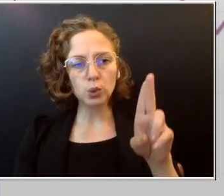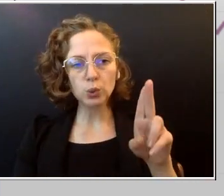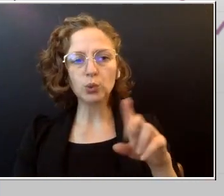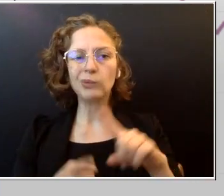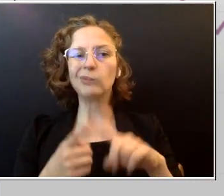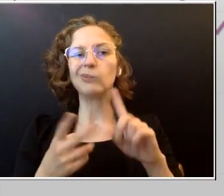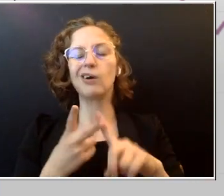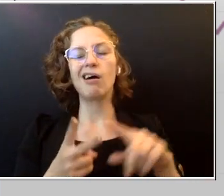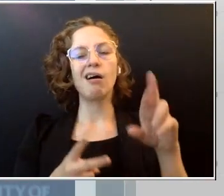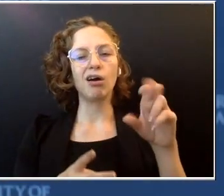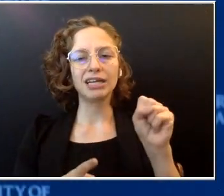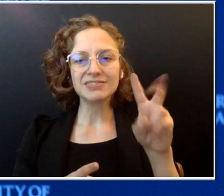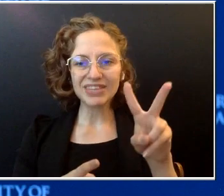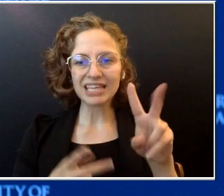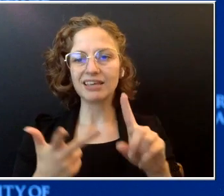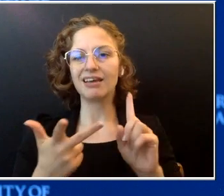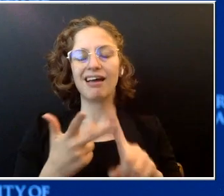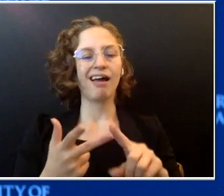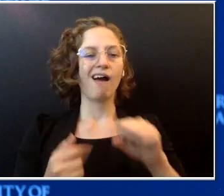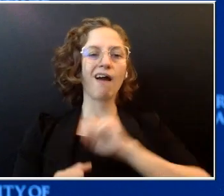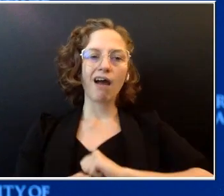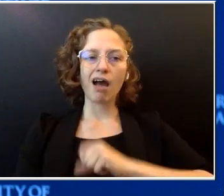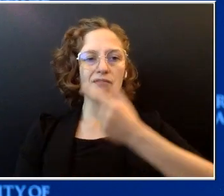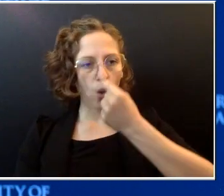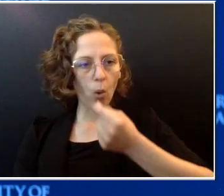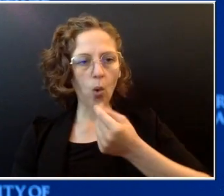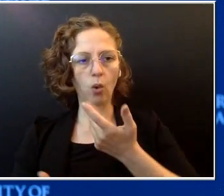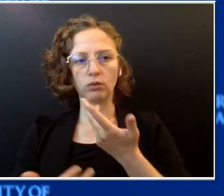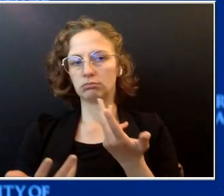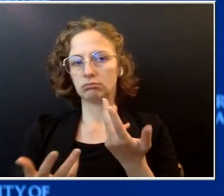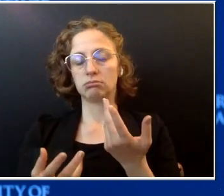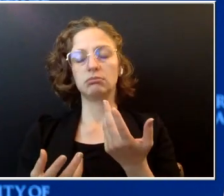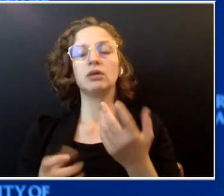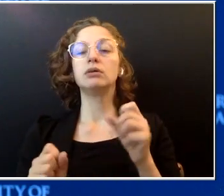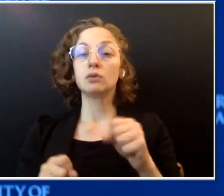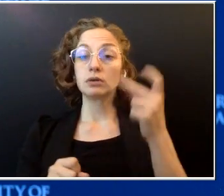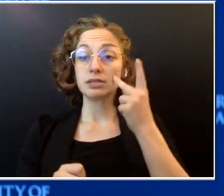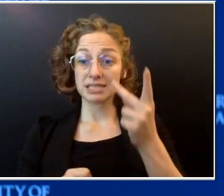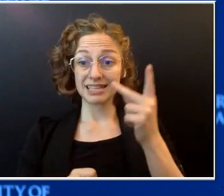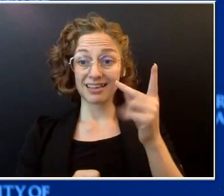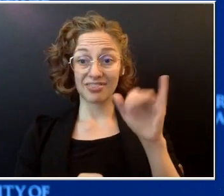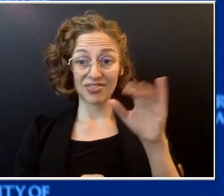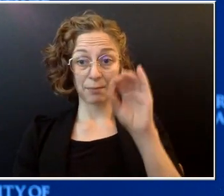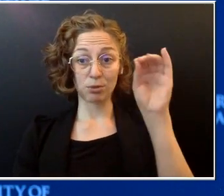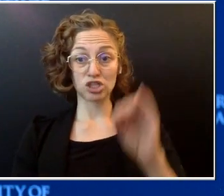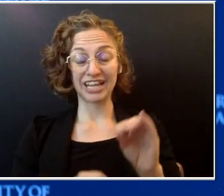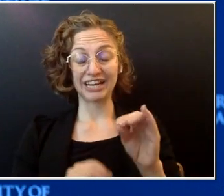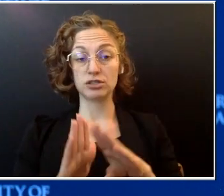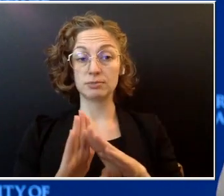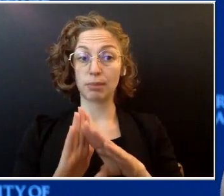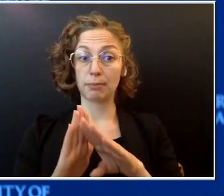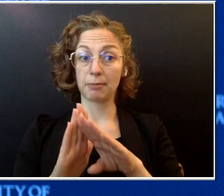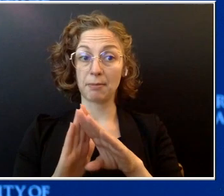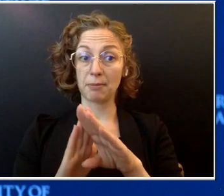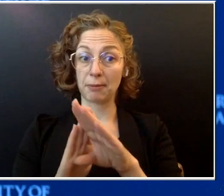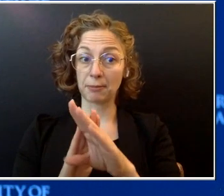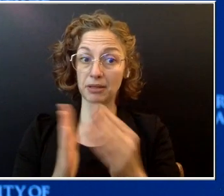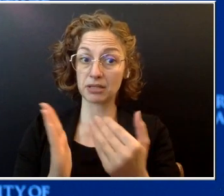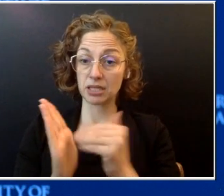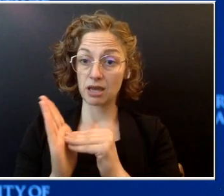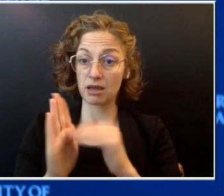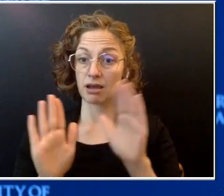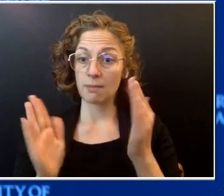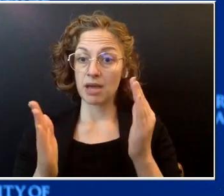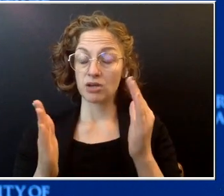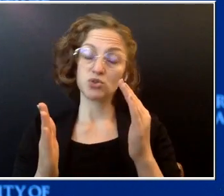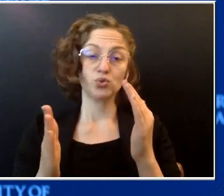viruses as well. So as you can see, the percentage, the number has started to tick up compared to where it was a couple